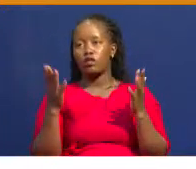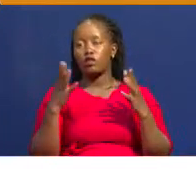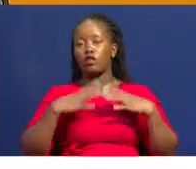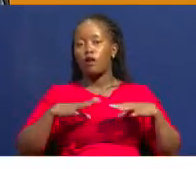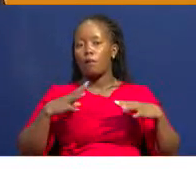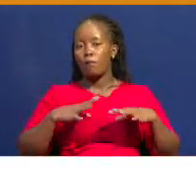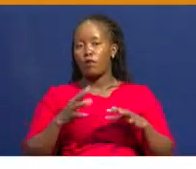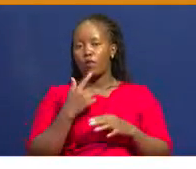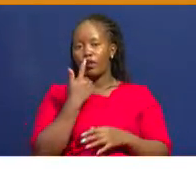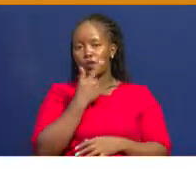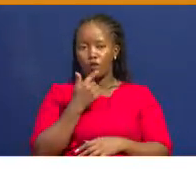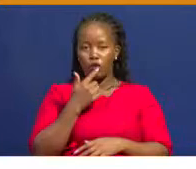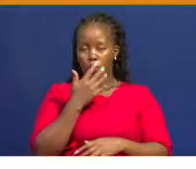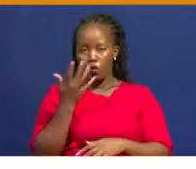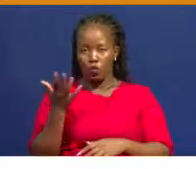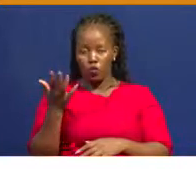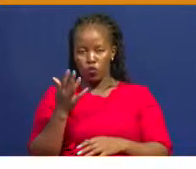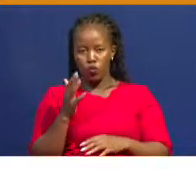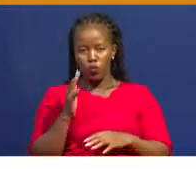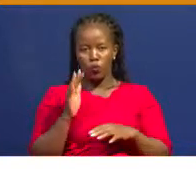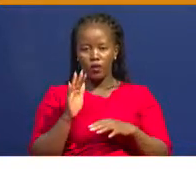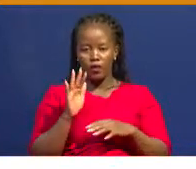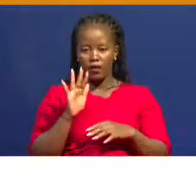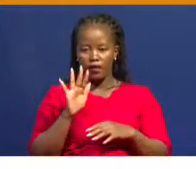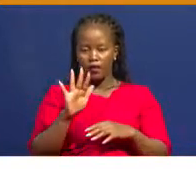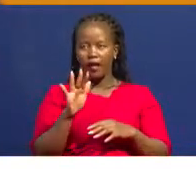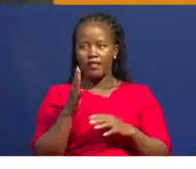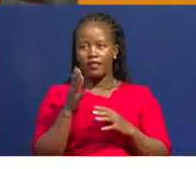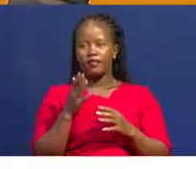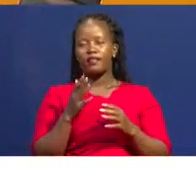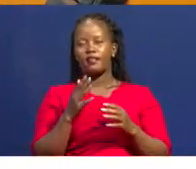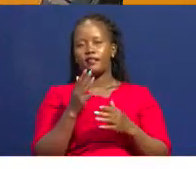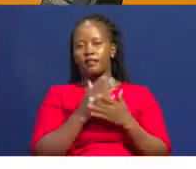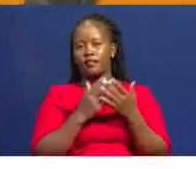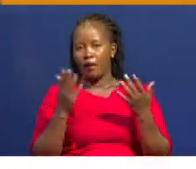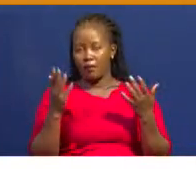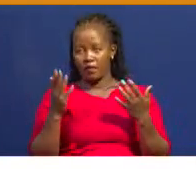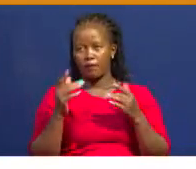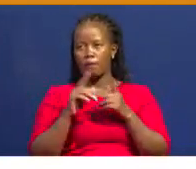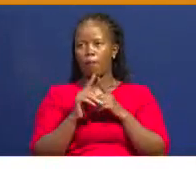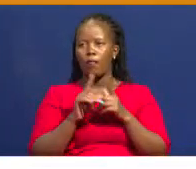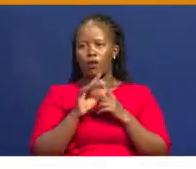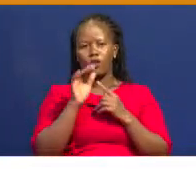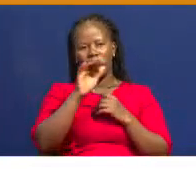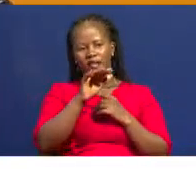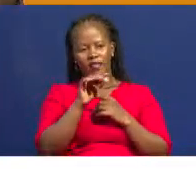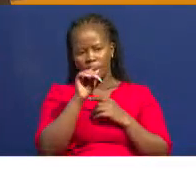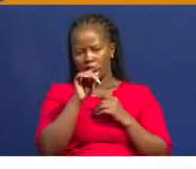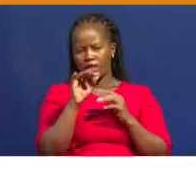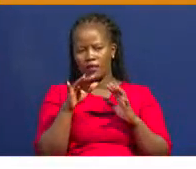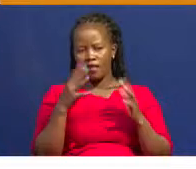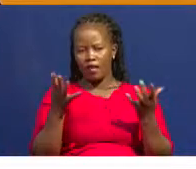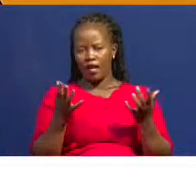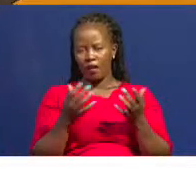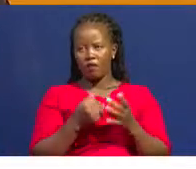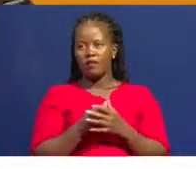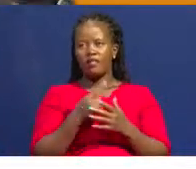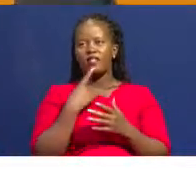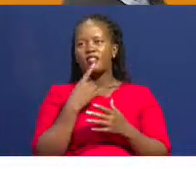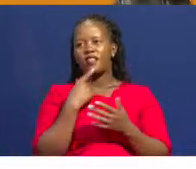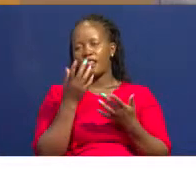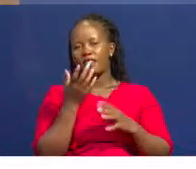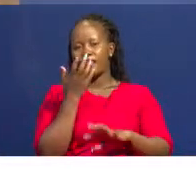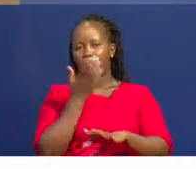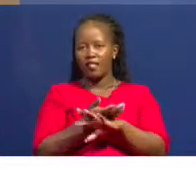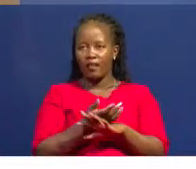touched an elephant. Somebody touched the ear, he said, he was asked, how is it? He said it is a trap.